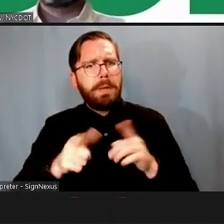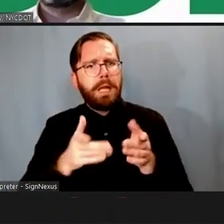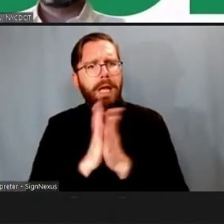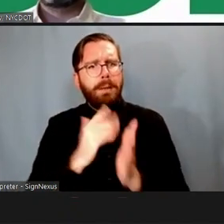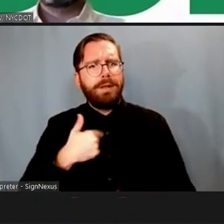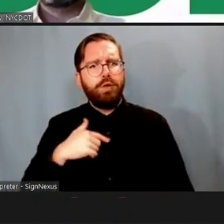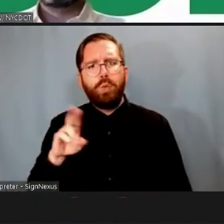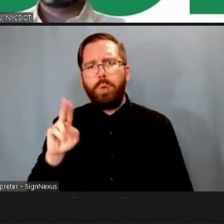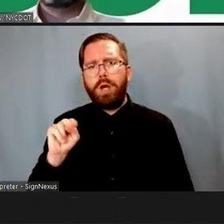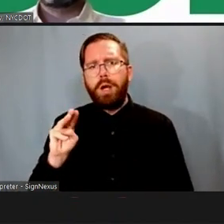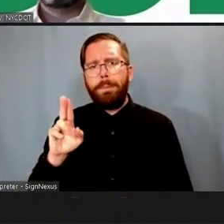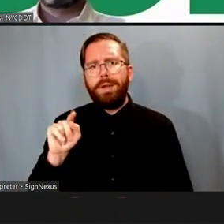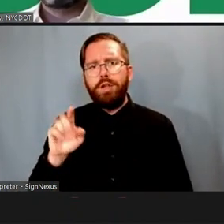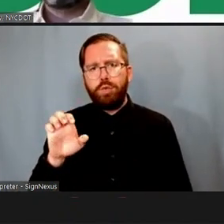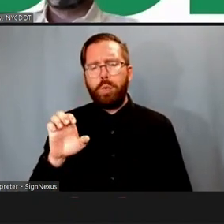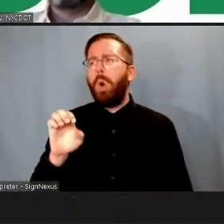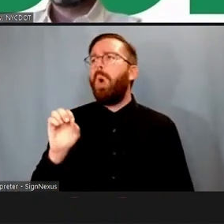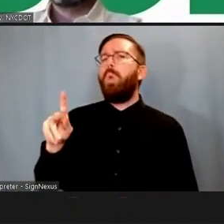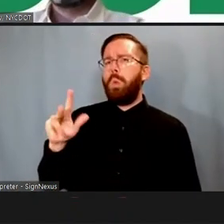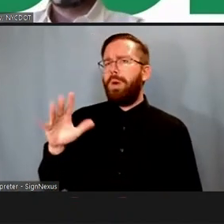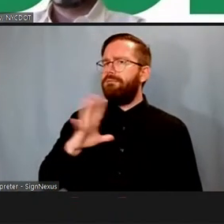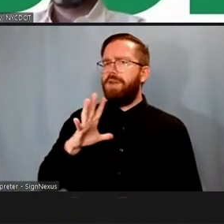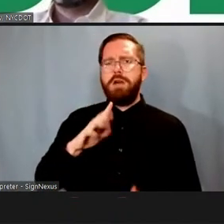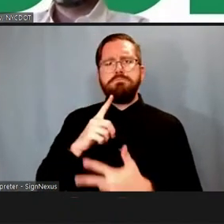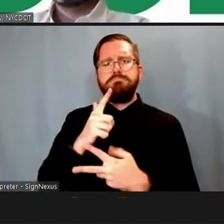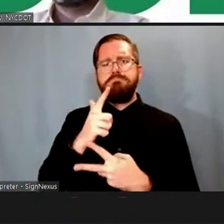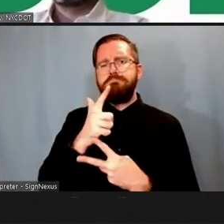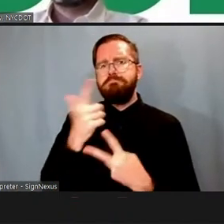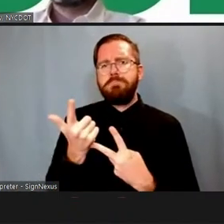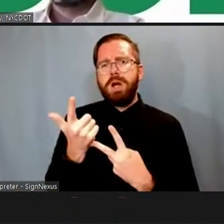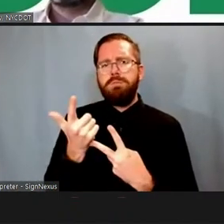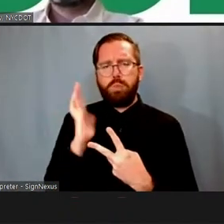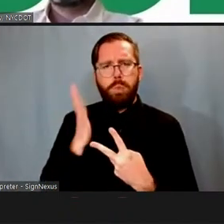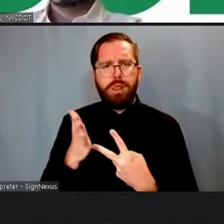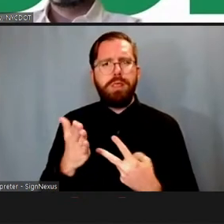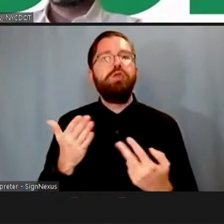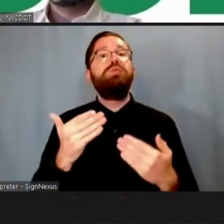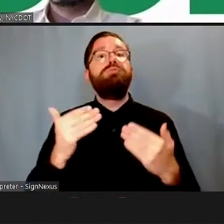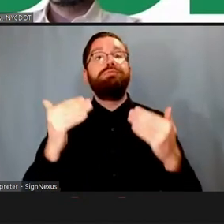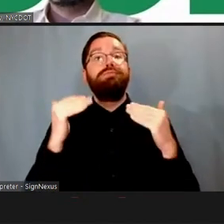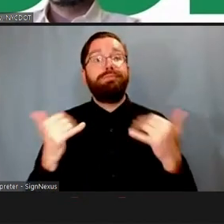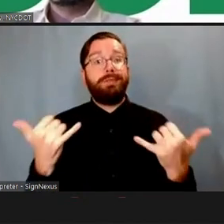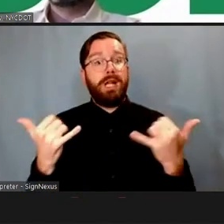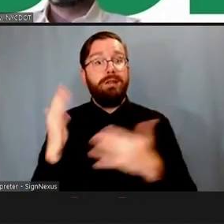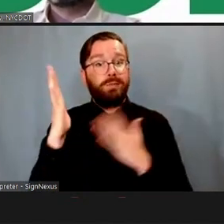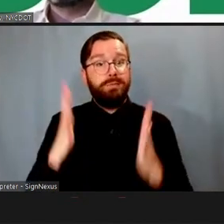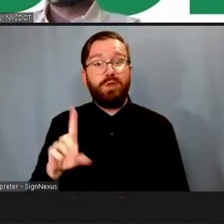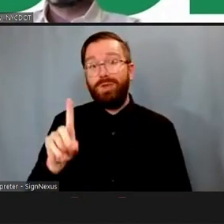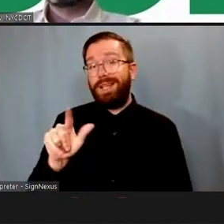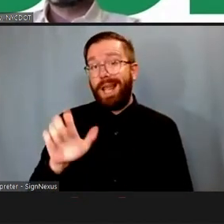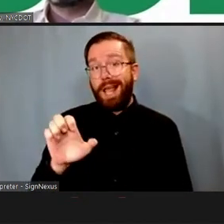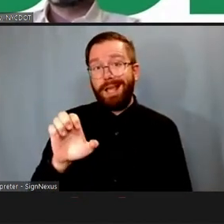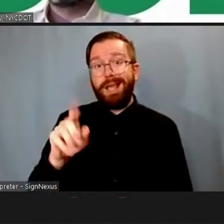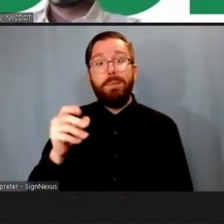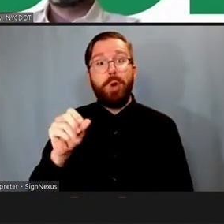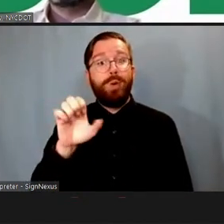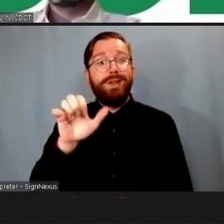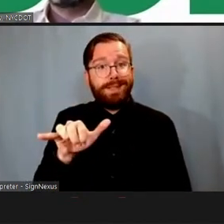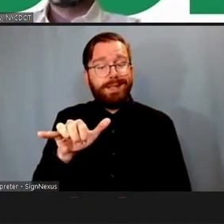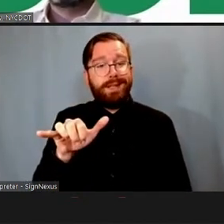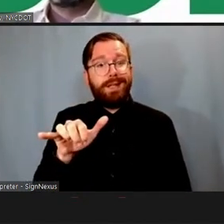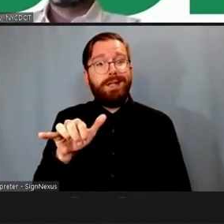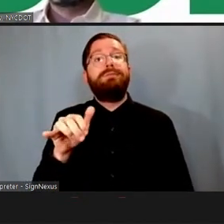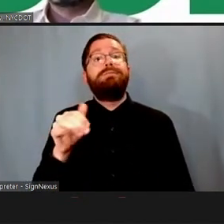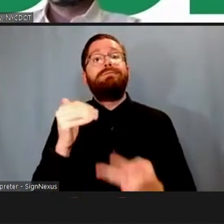very well we'll move to the next the next speaker is dale posey followed